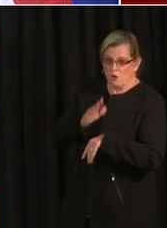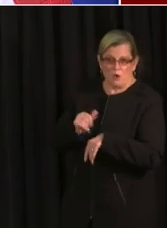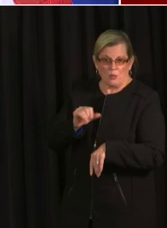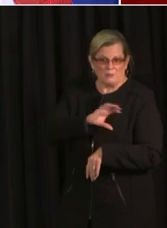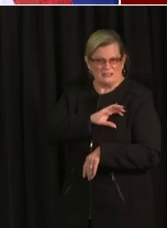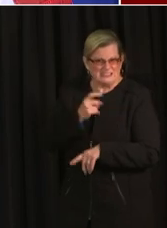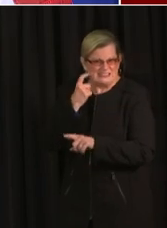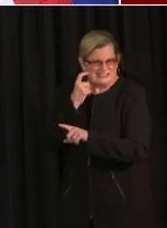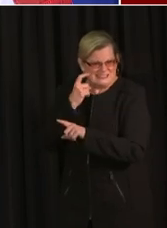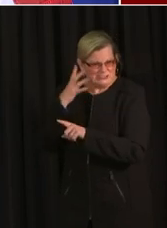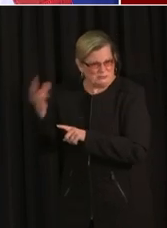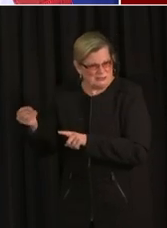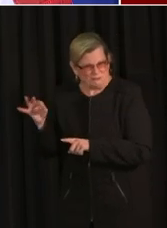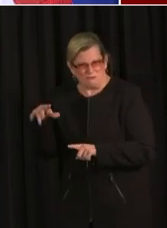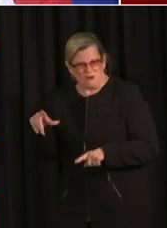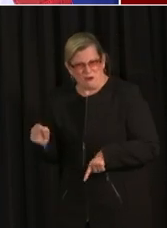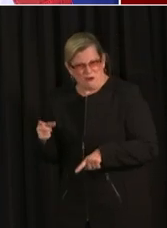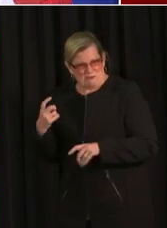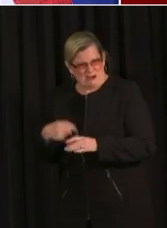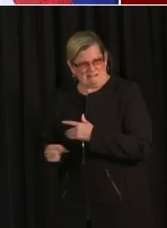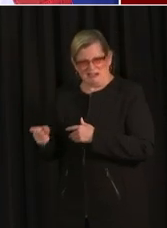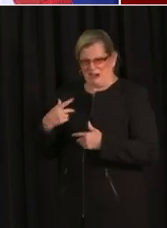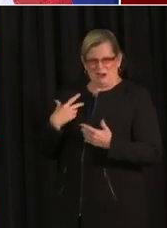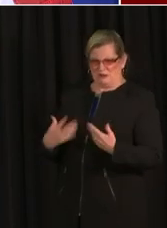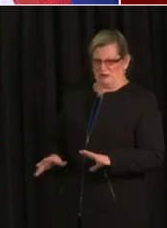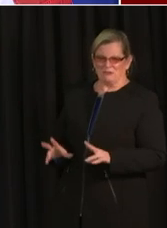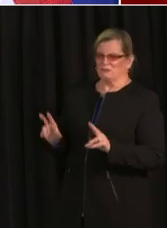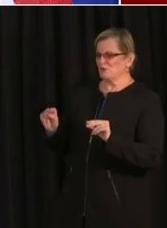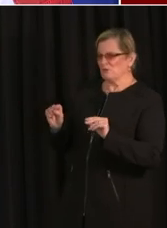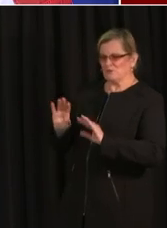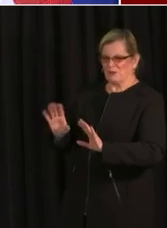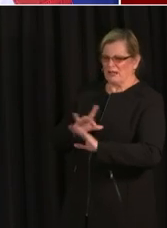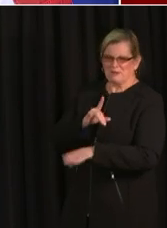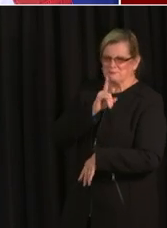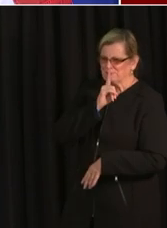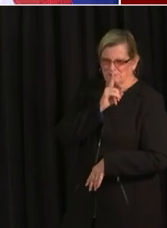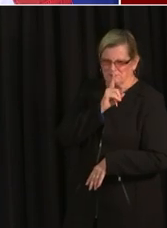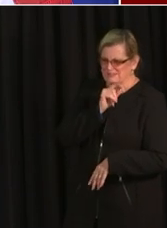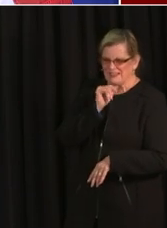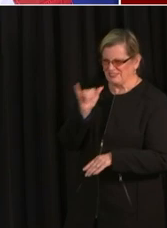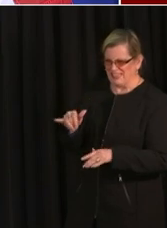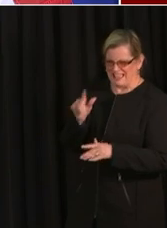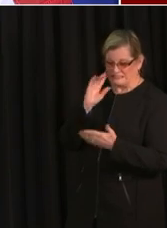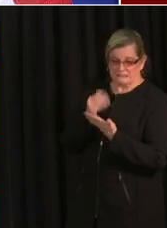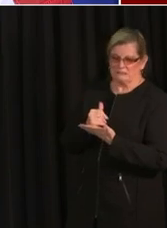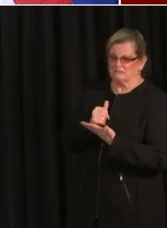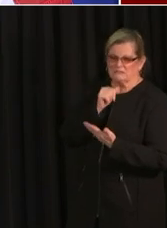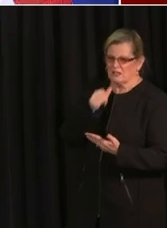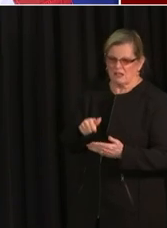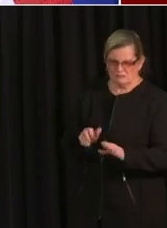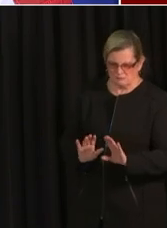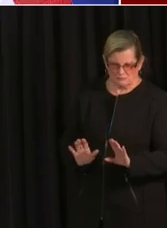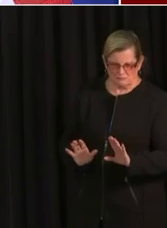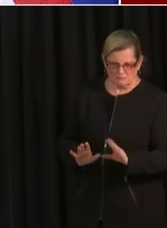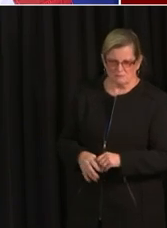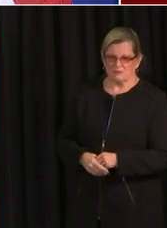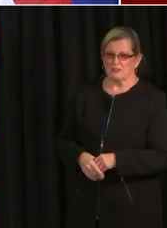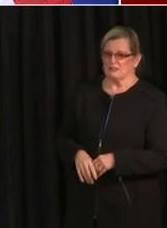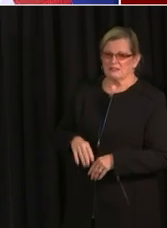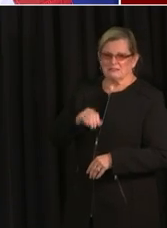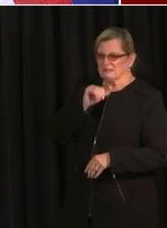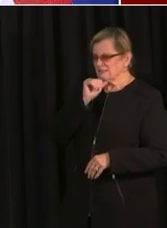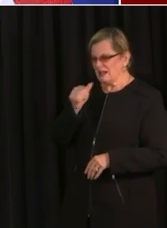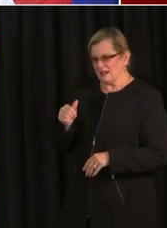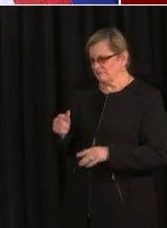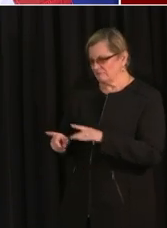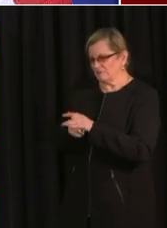went to Florida, you got to make sure they stay in their house? No, don't be ridiculous. I think that's not going to